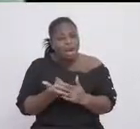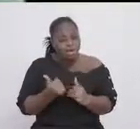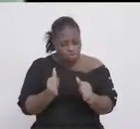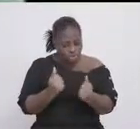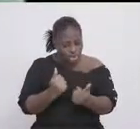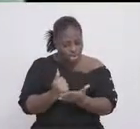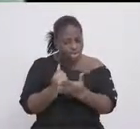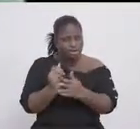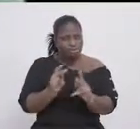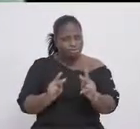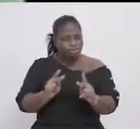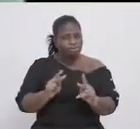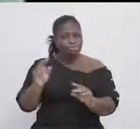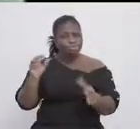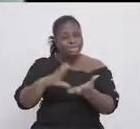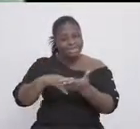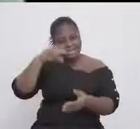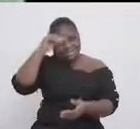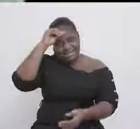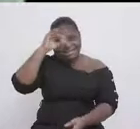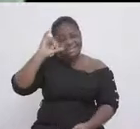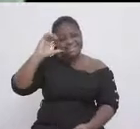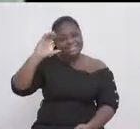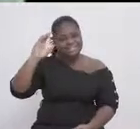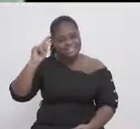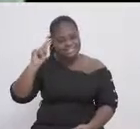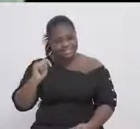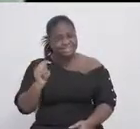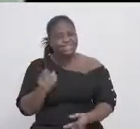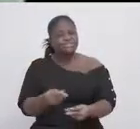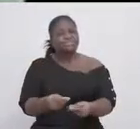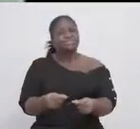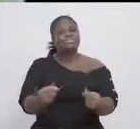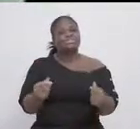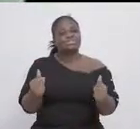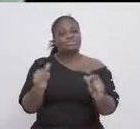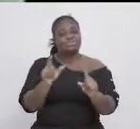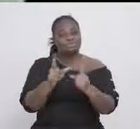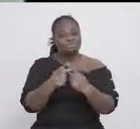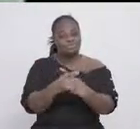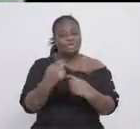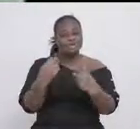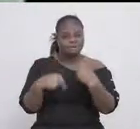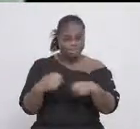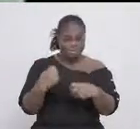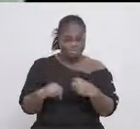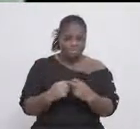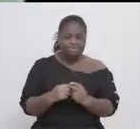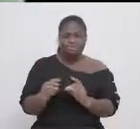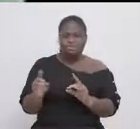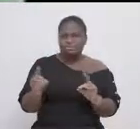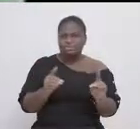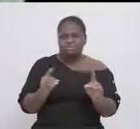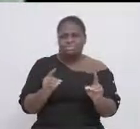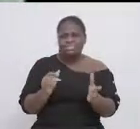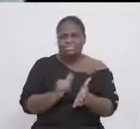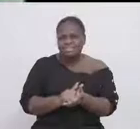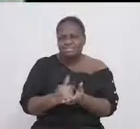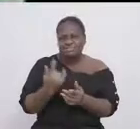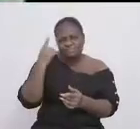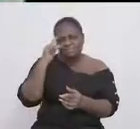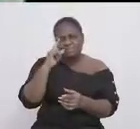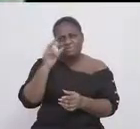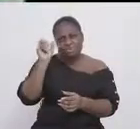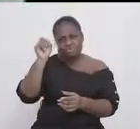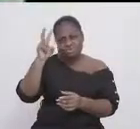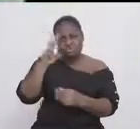to learn digital skills and in particular to solve local problems. And we've been doing this for almost